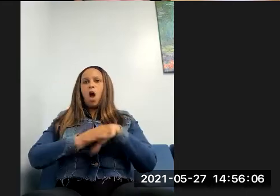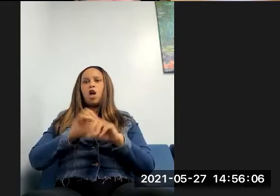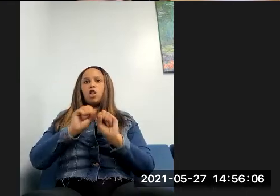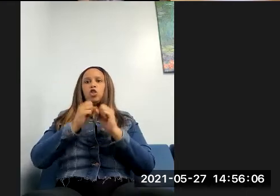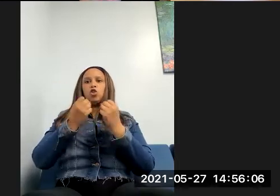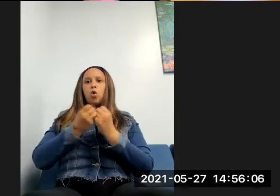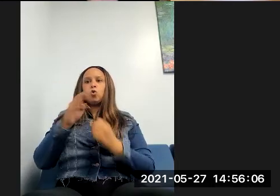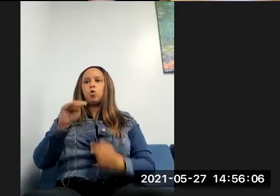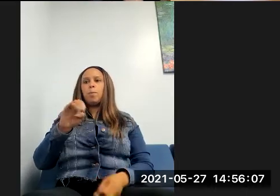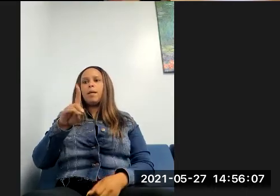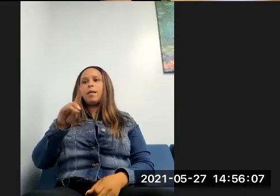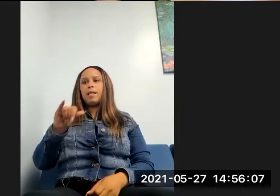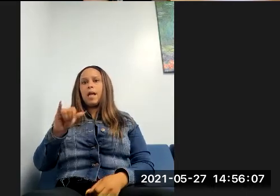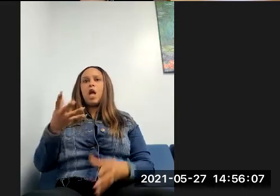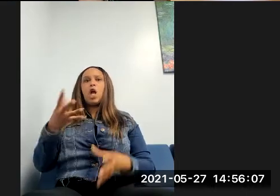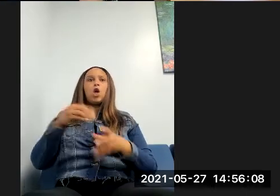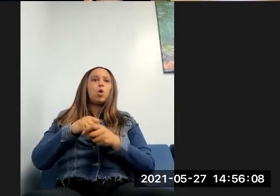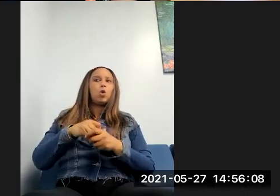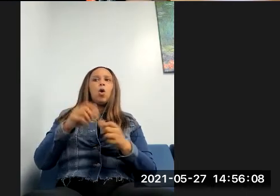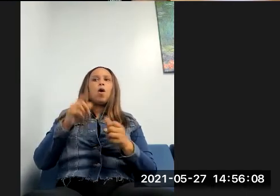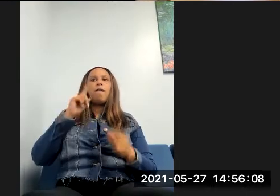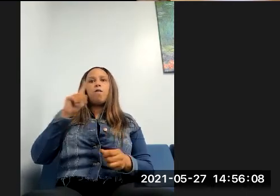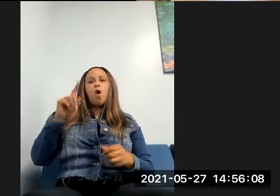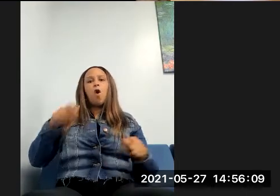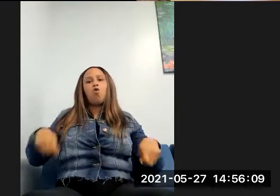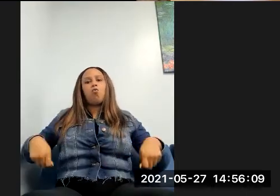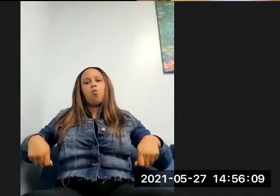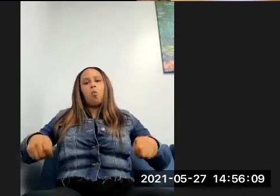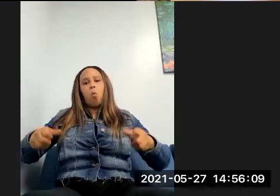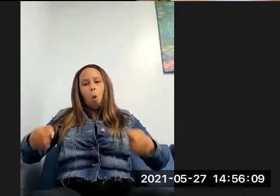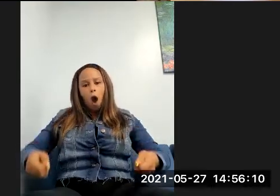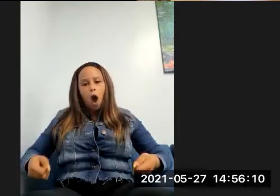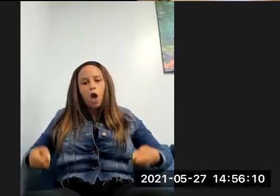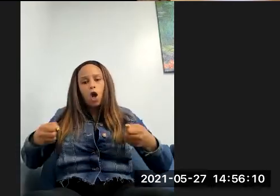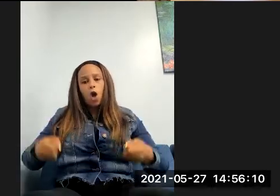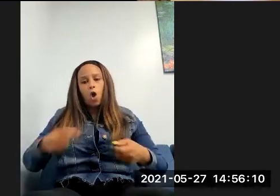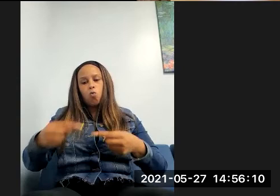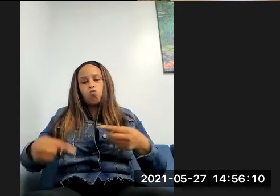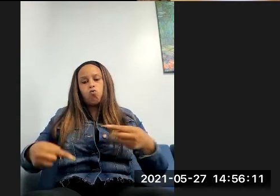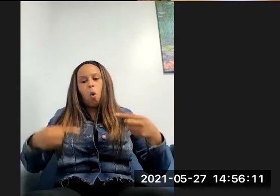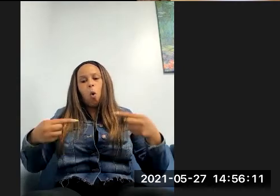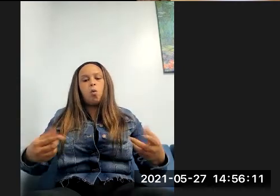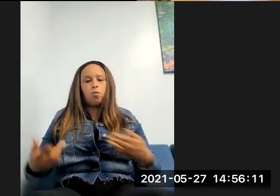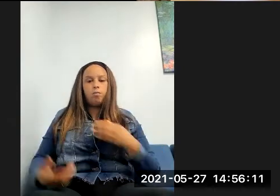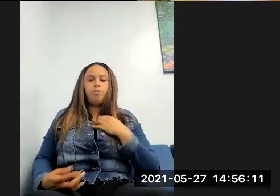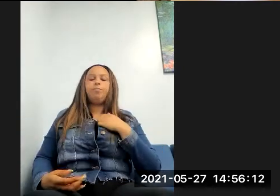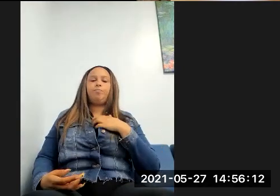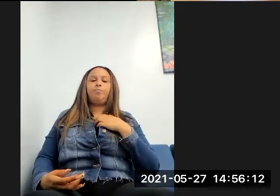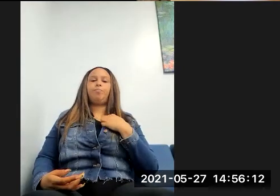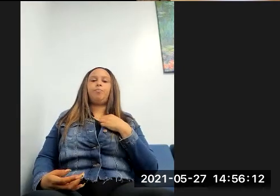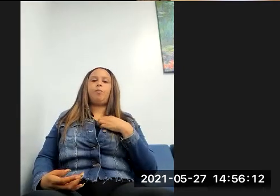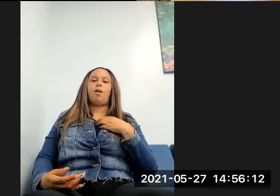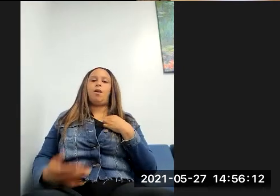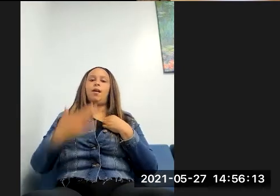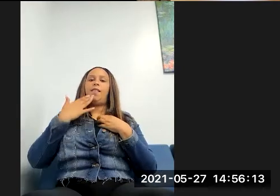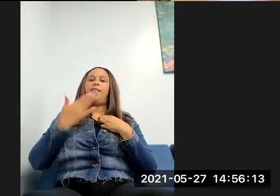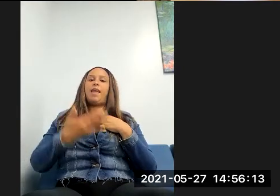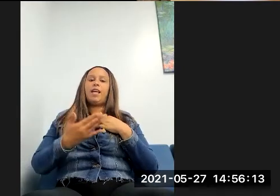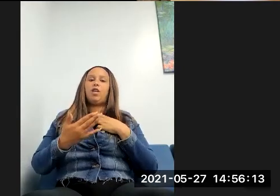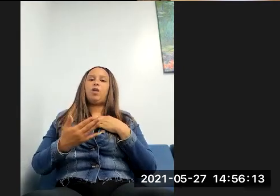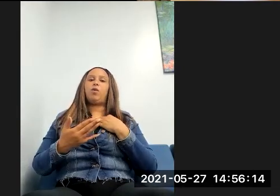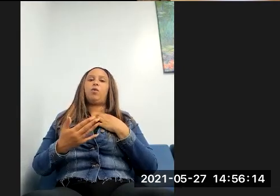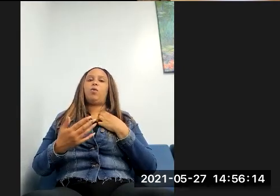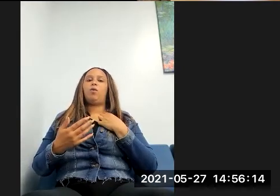including row walker users. So thank you very much. And